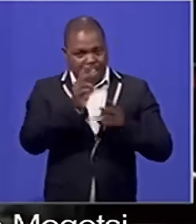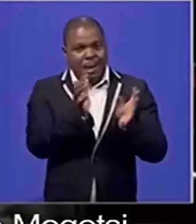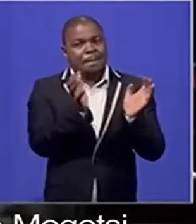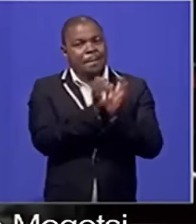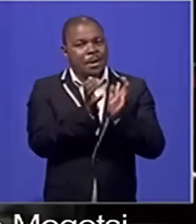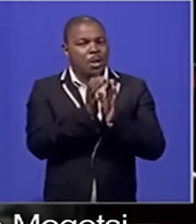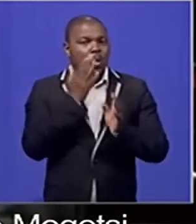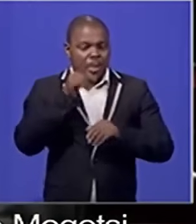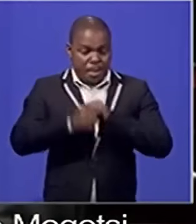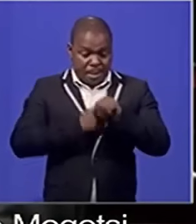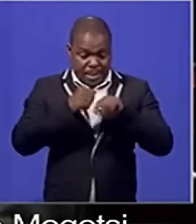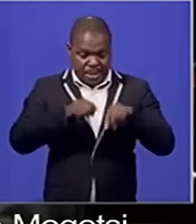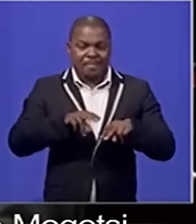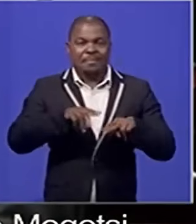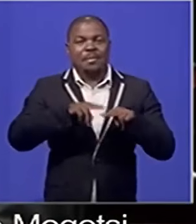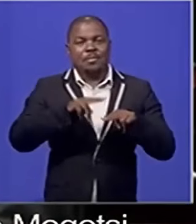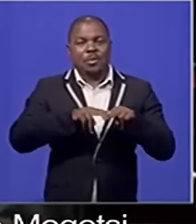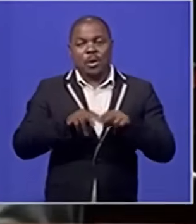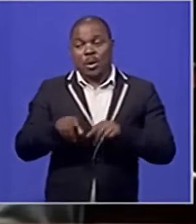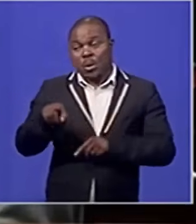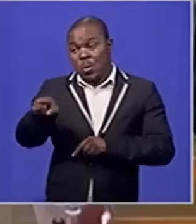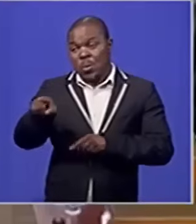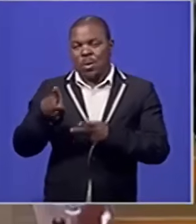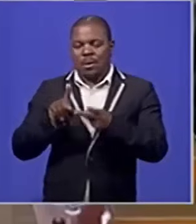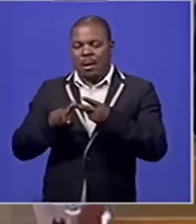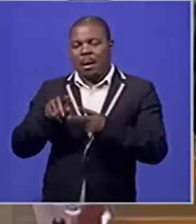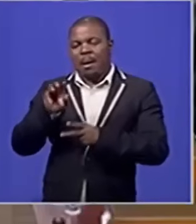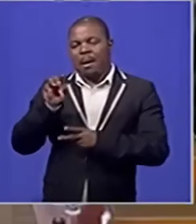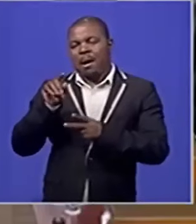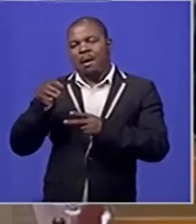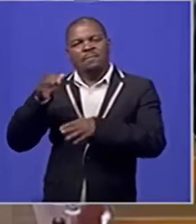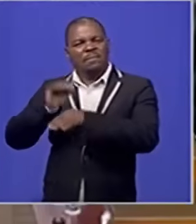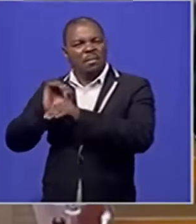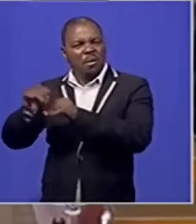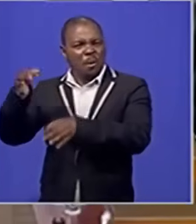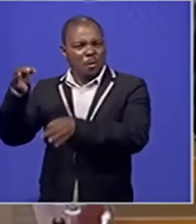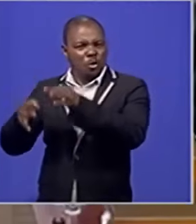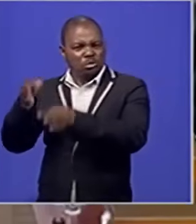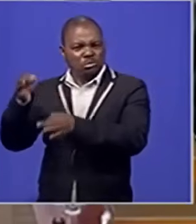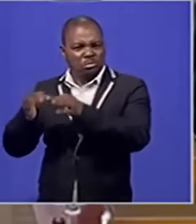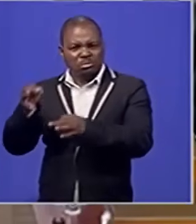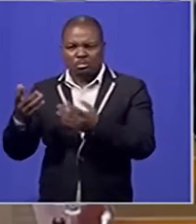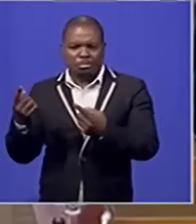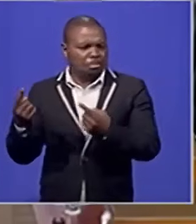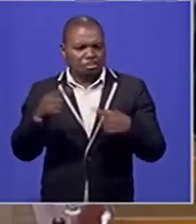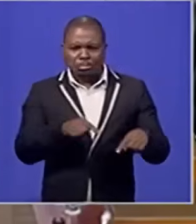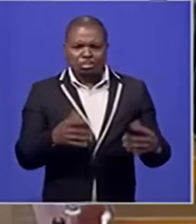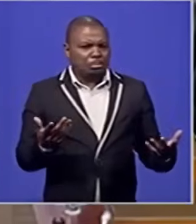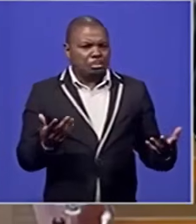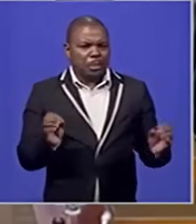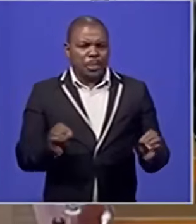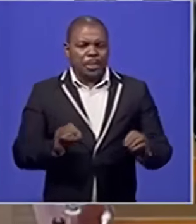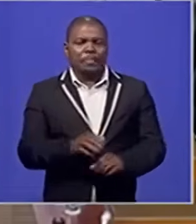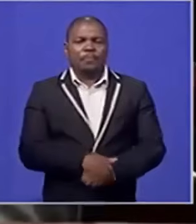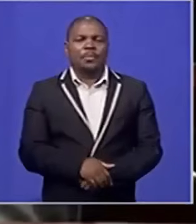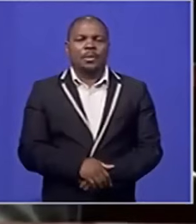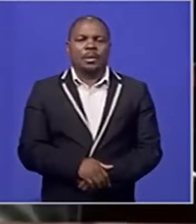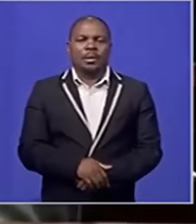ka February lenyaga mo Mogotsi le bagwera ba gagwe dipolotiking ba senka go ba iponagatša. The